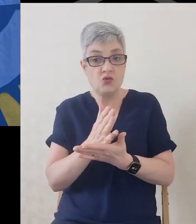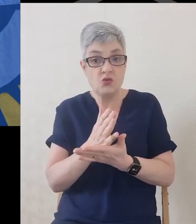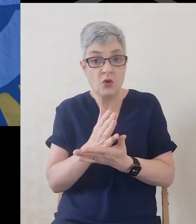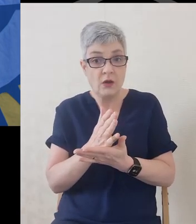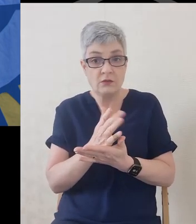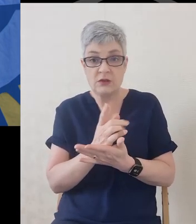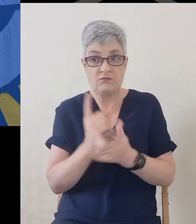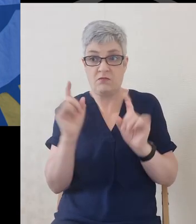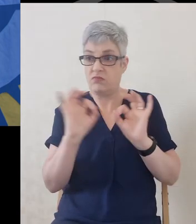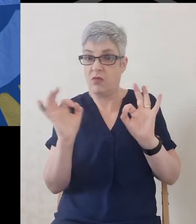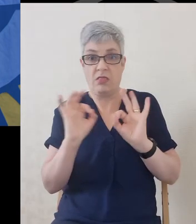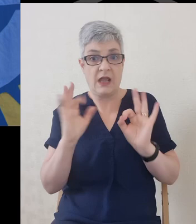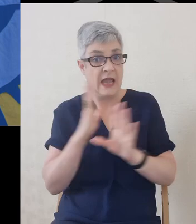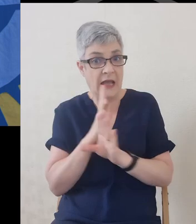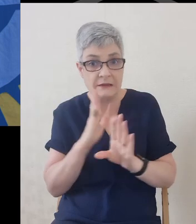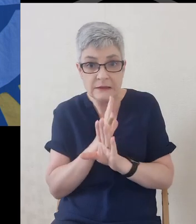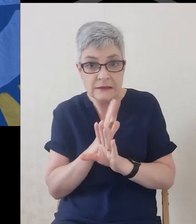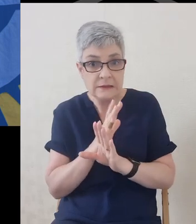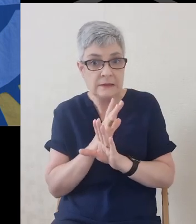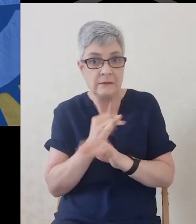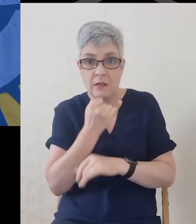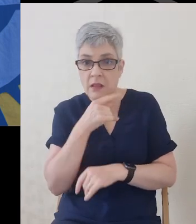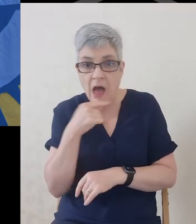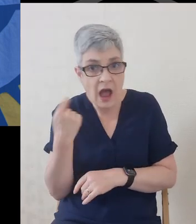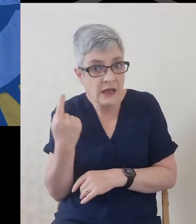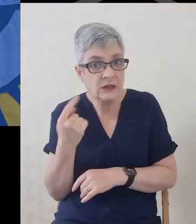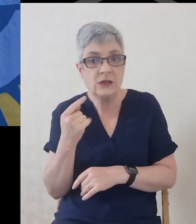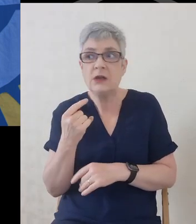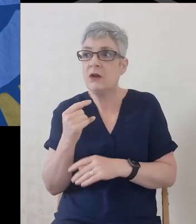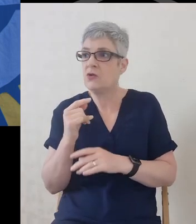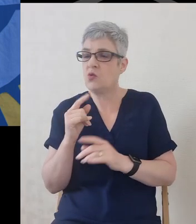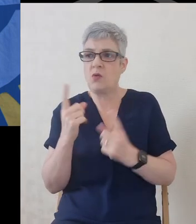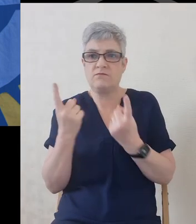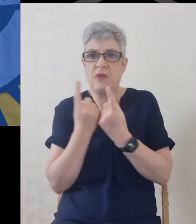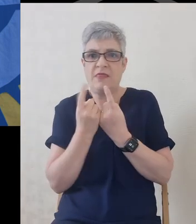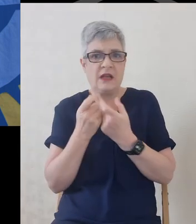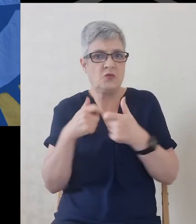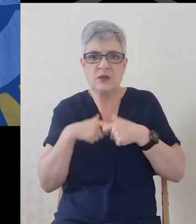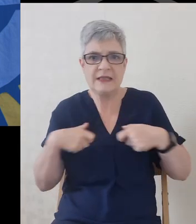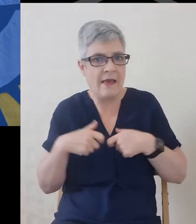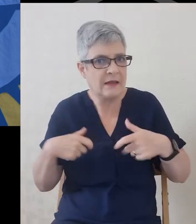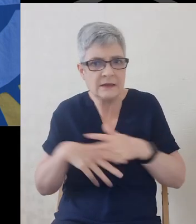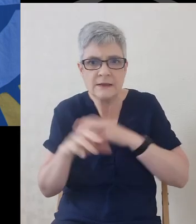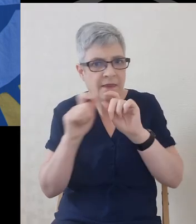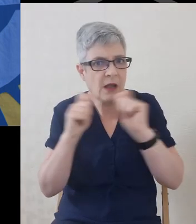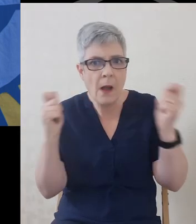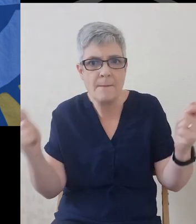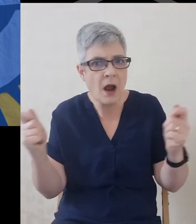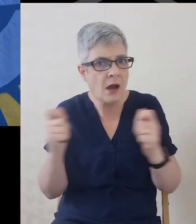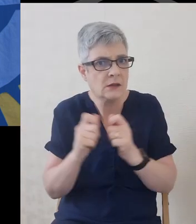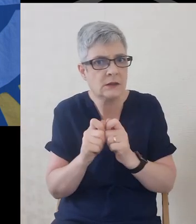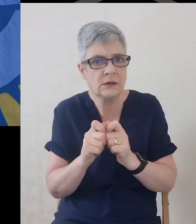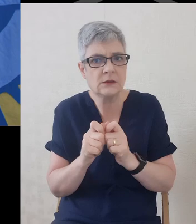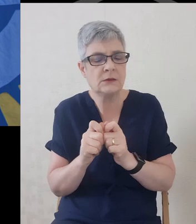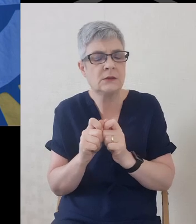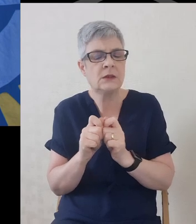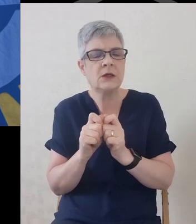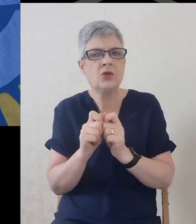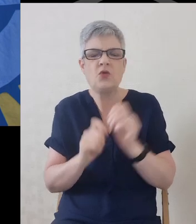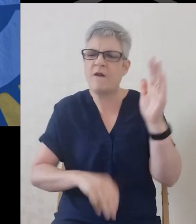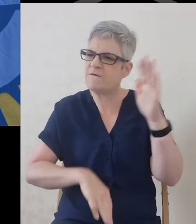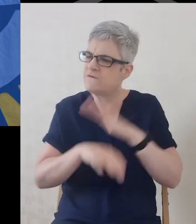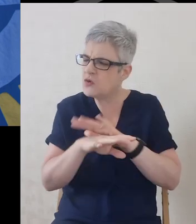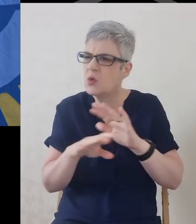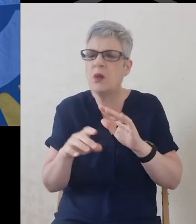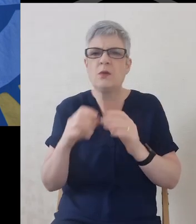hidden deceits, no things that you keep away from us, no skeletons in any cupboard. You are all